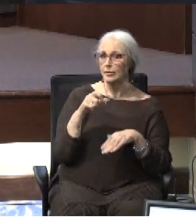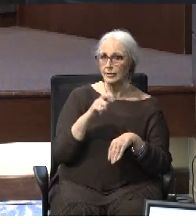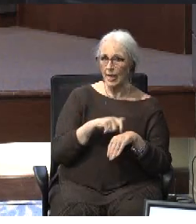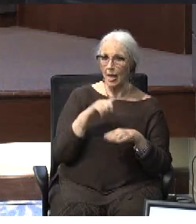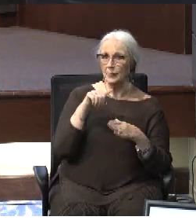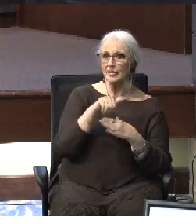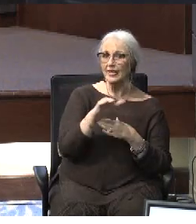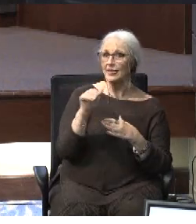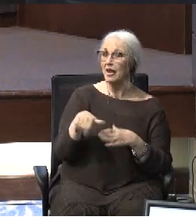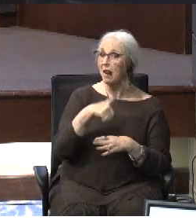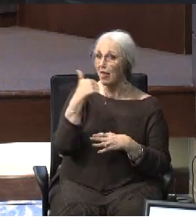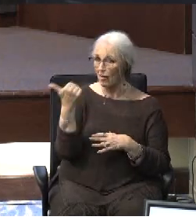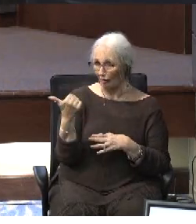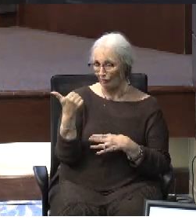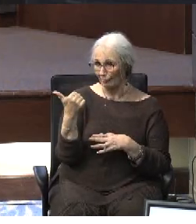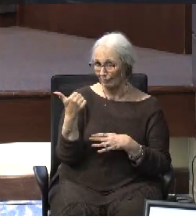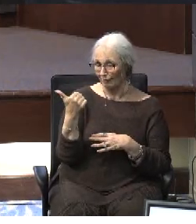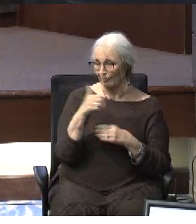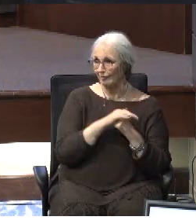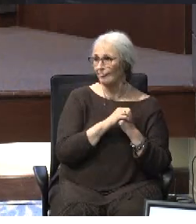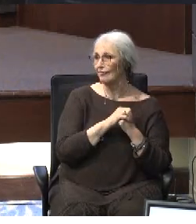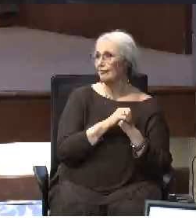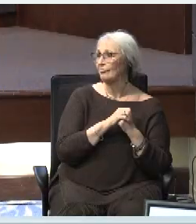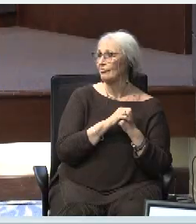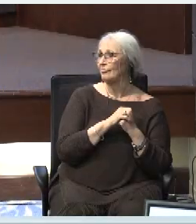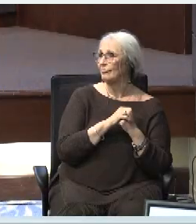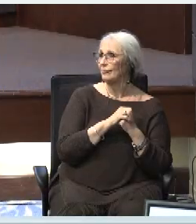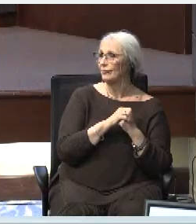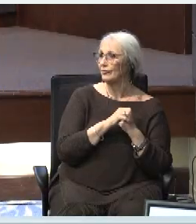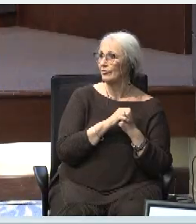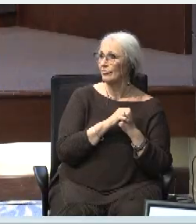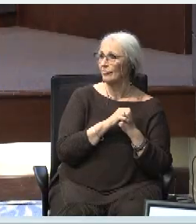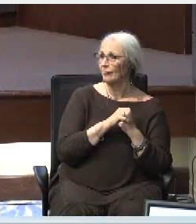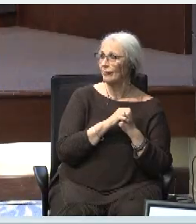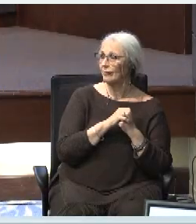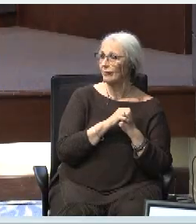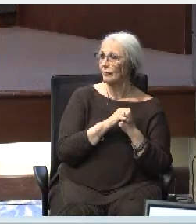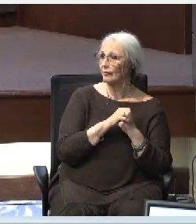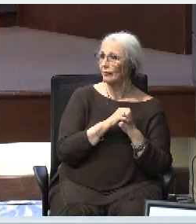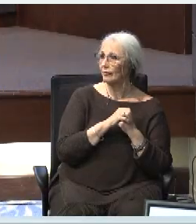another one in, right, Clint? That's right. I've been missing those.